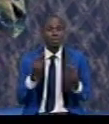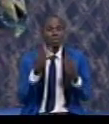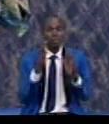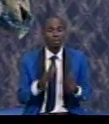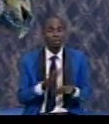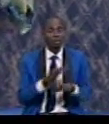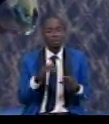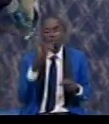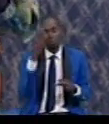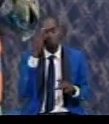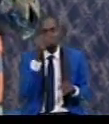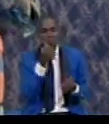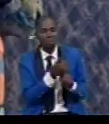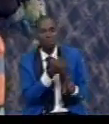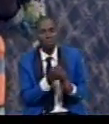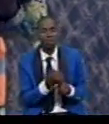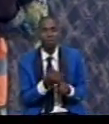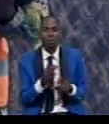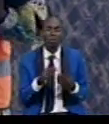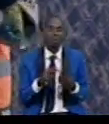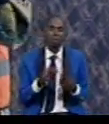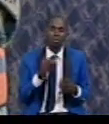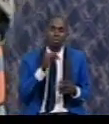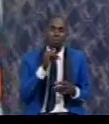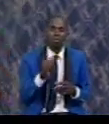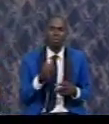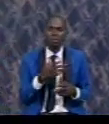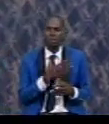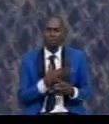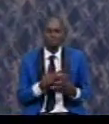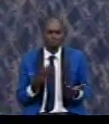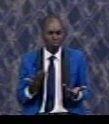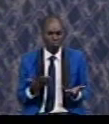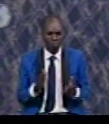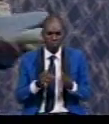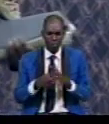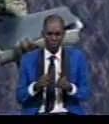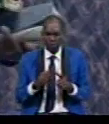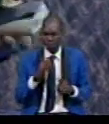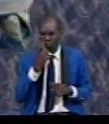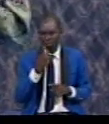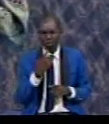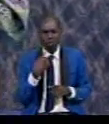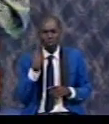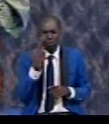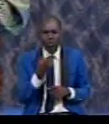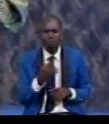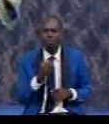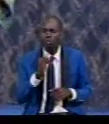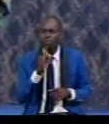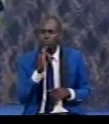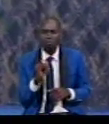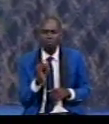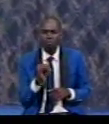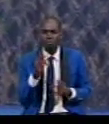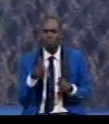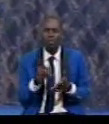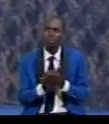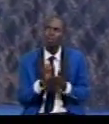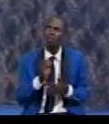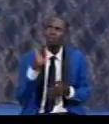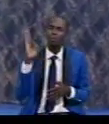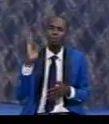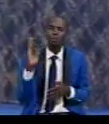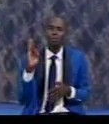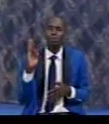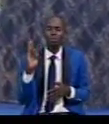light. So I explained, I said, it wasn't myself who put off the light. I saw the light, but I was busy doing some things, and the light all went